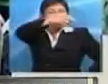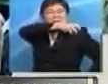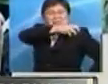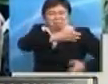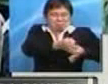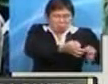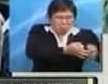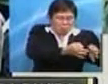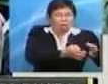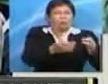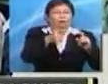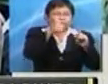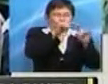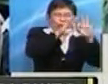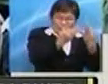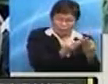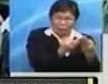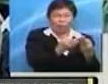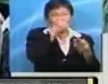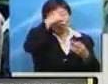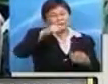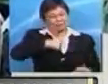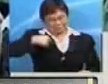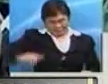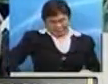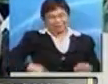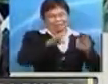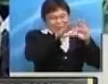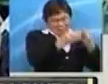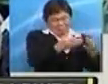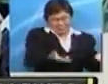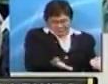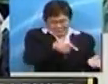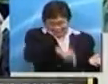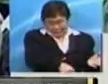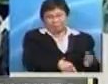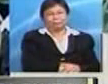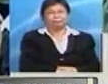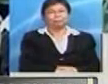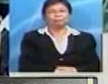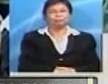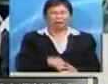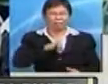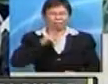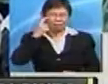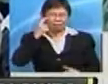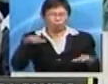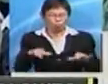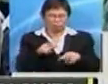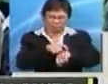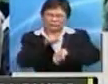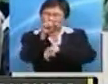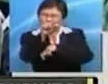the NOKs or the Chinese families here. I think it will be done